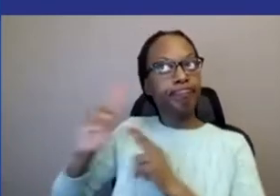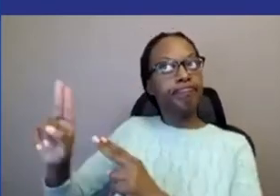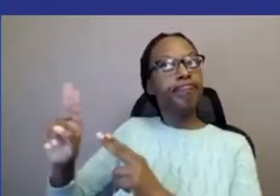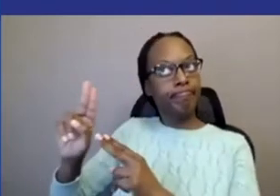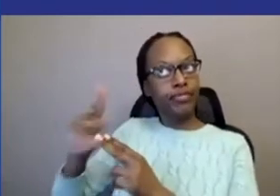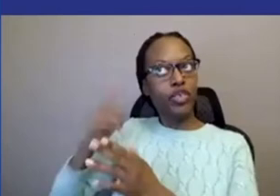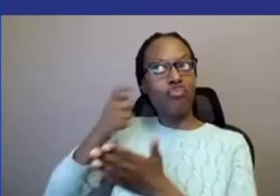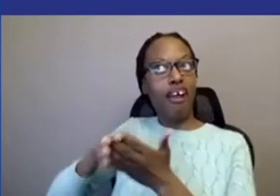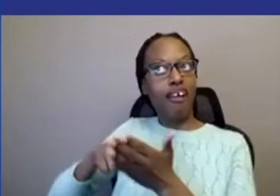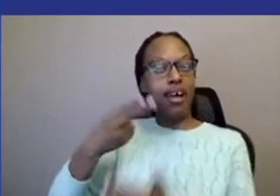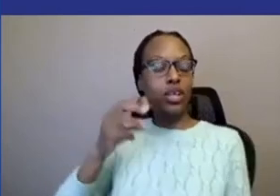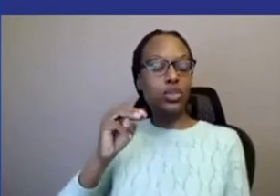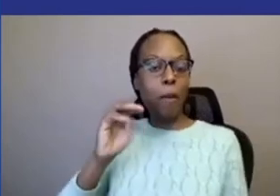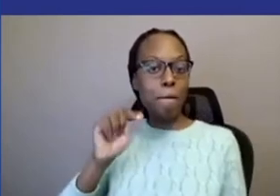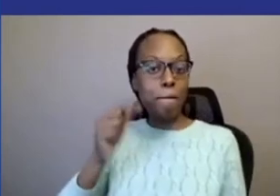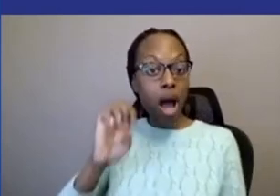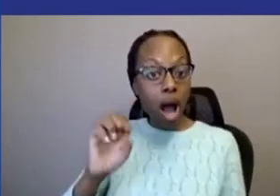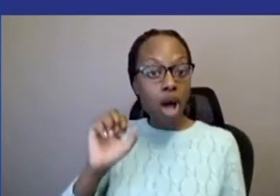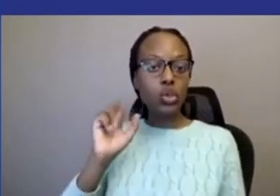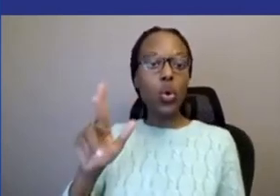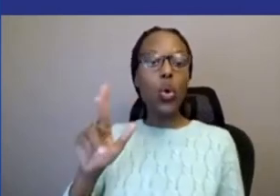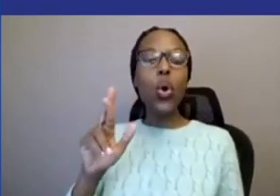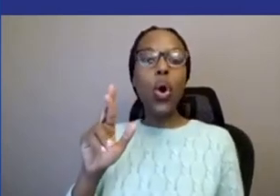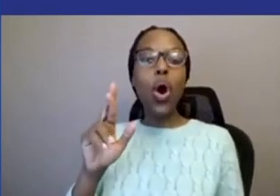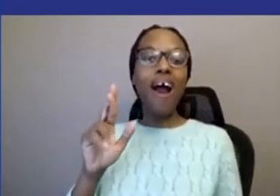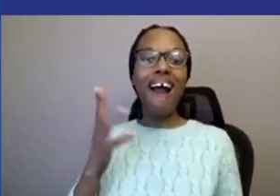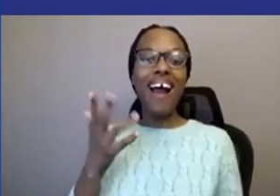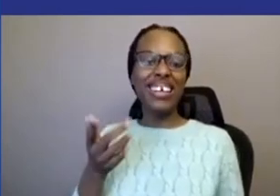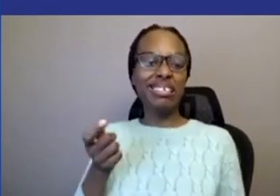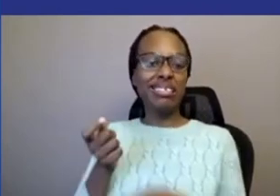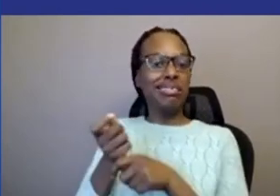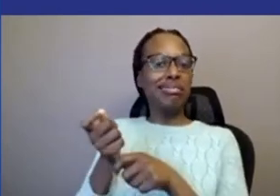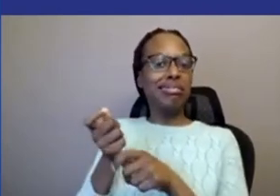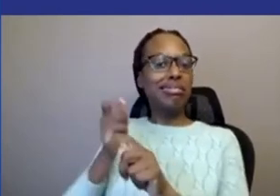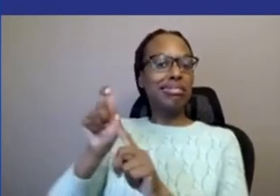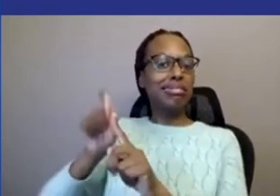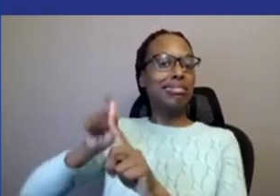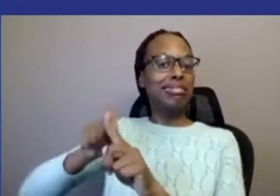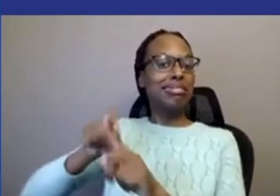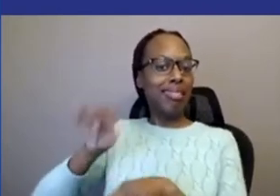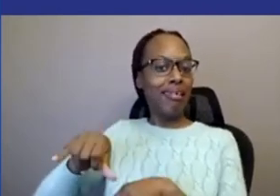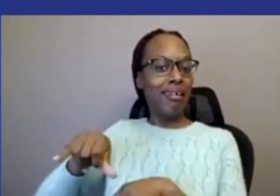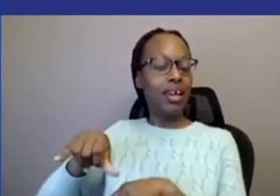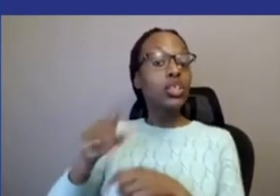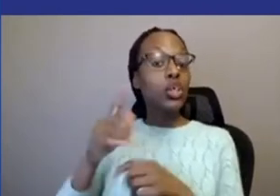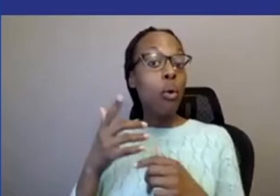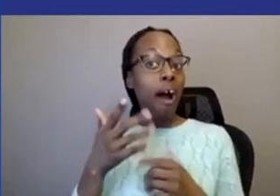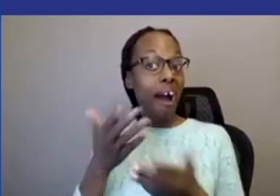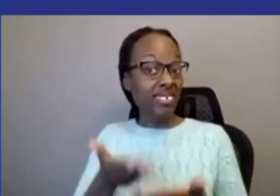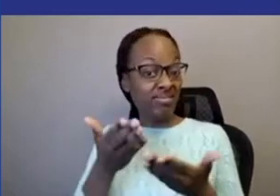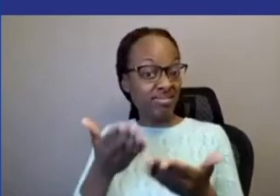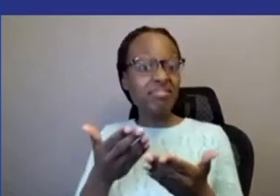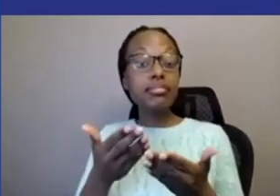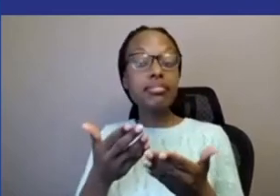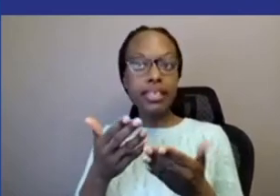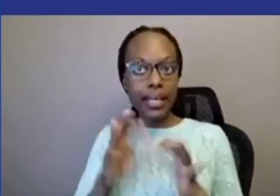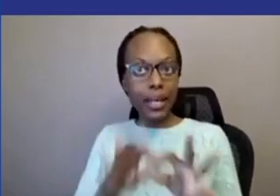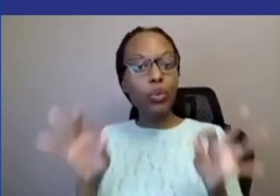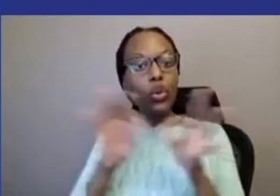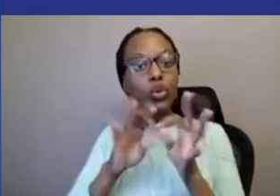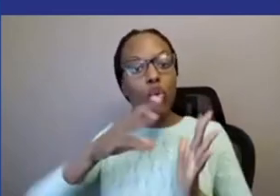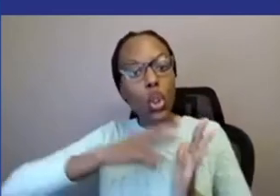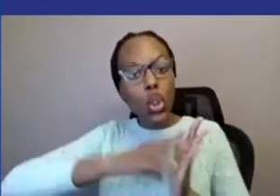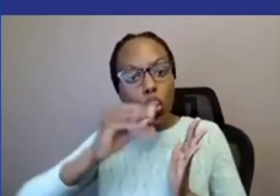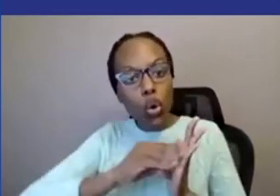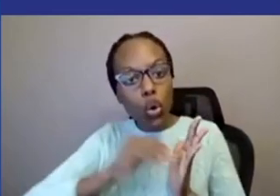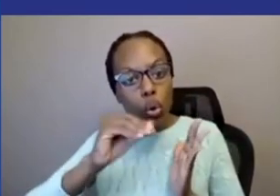people to at least make an attempt at learning about the culture before they go ahead and start booting productions. I'll